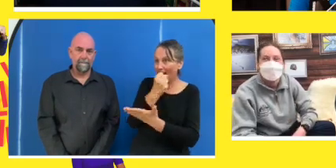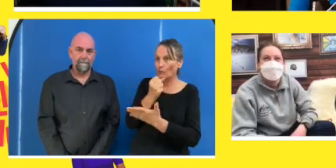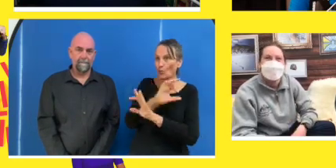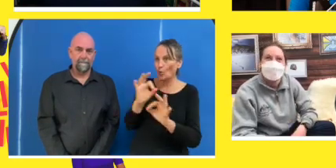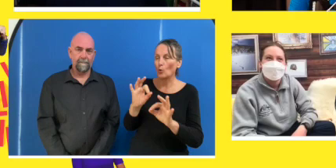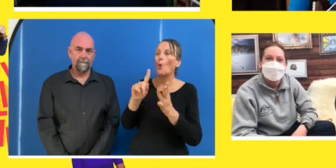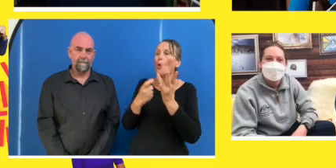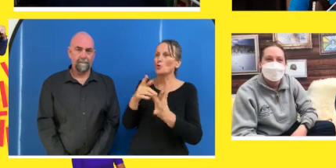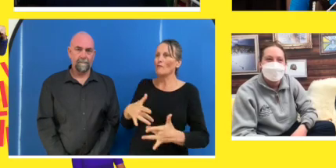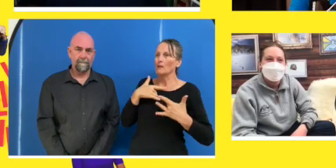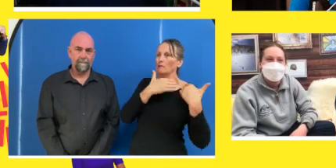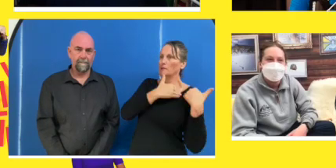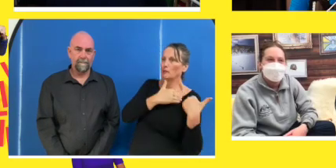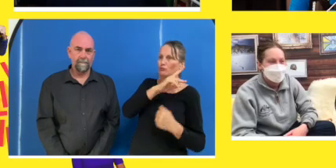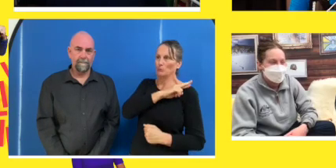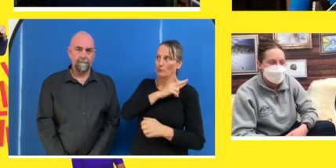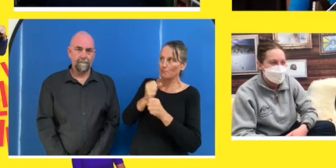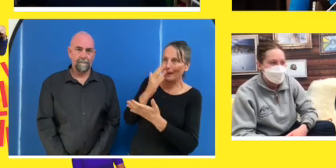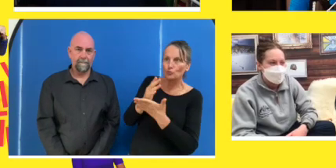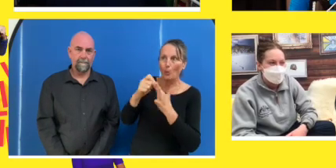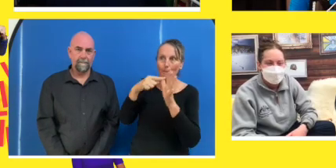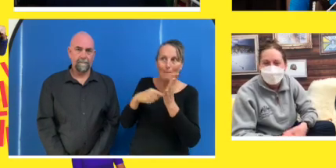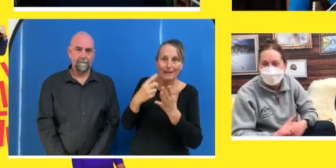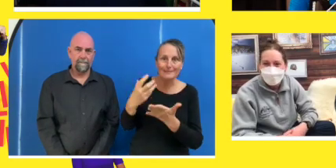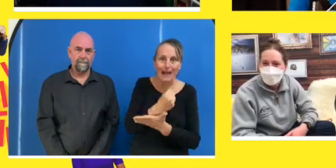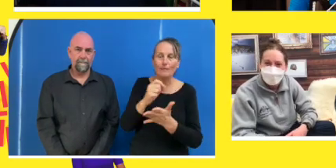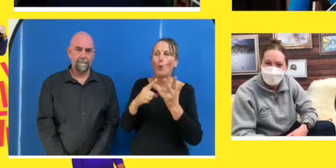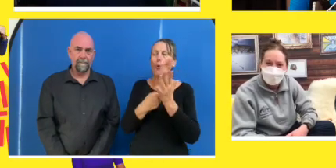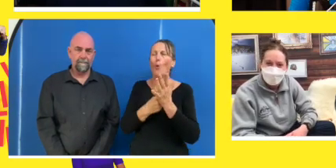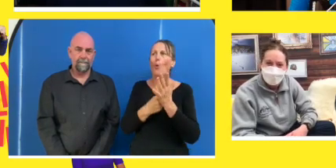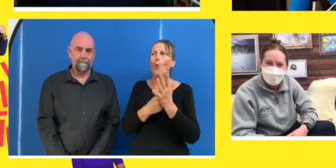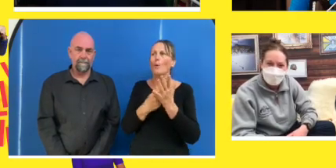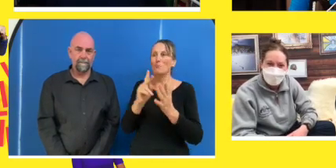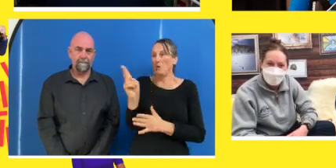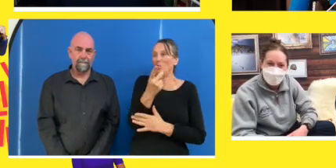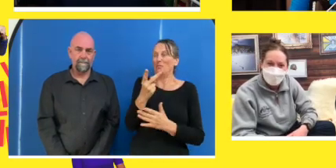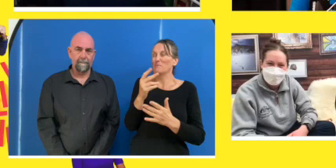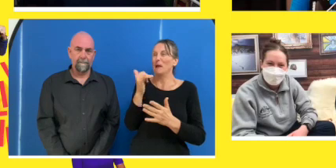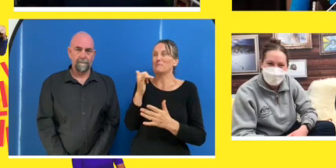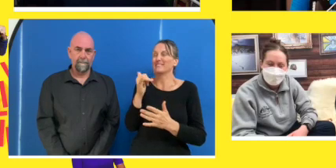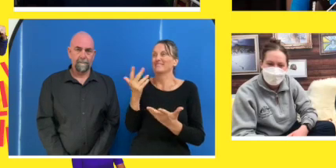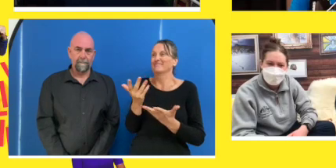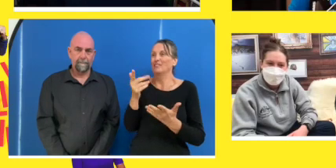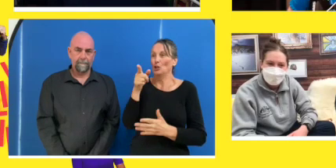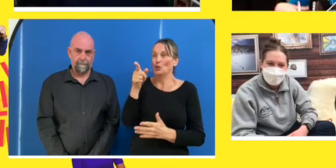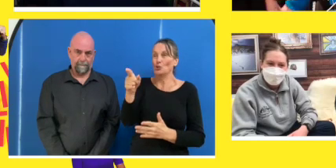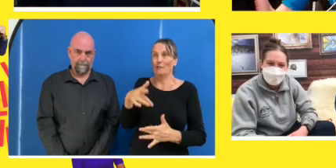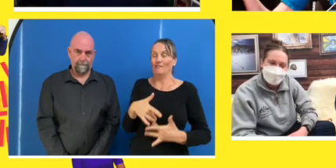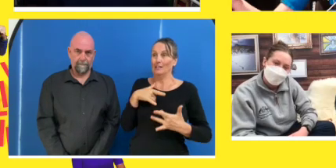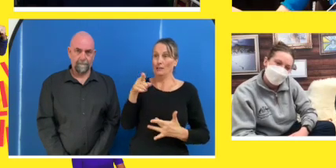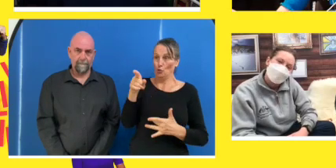I don't know, maybe I say something different or no, him. So Amelia, for you, is it concerns for